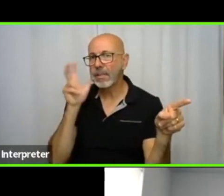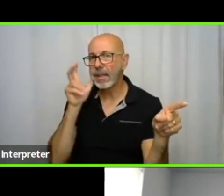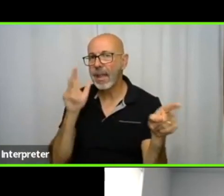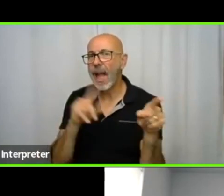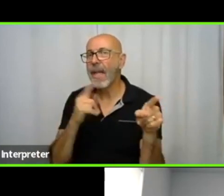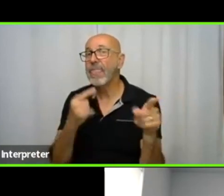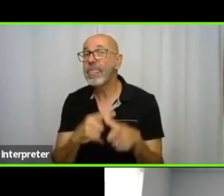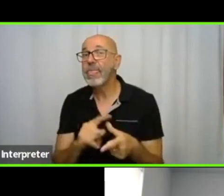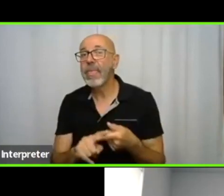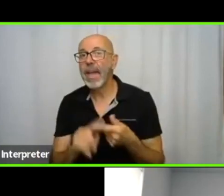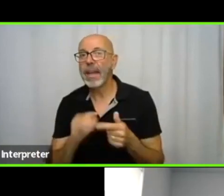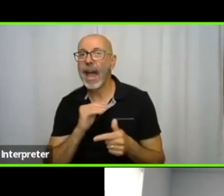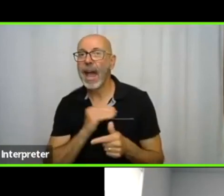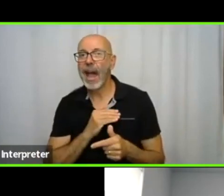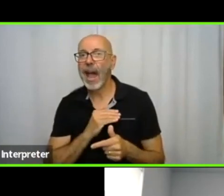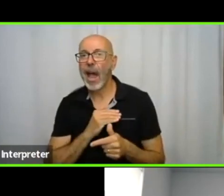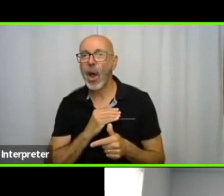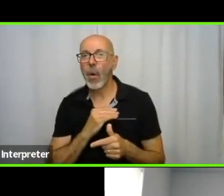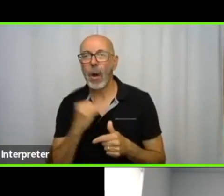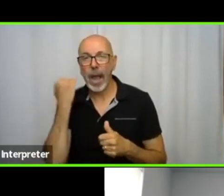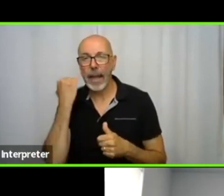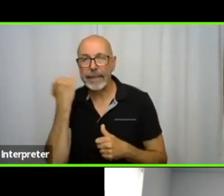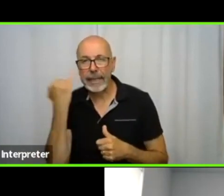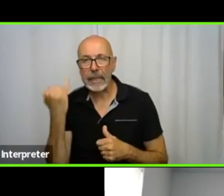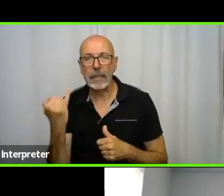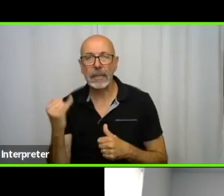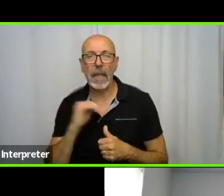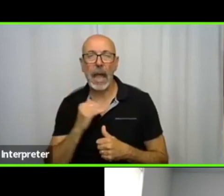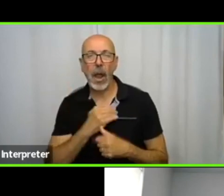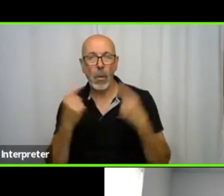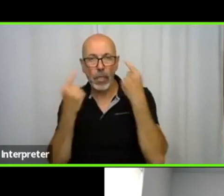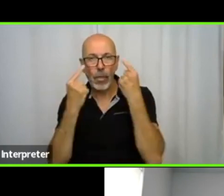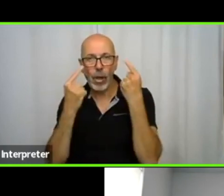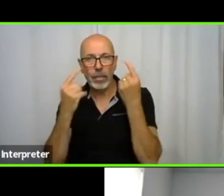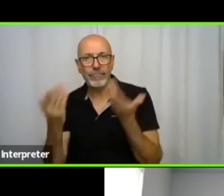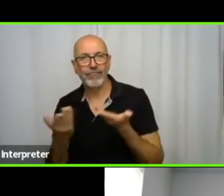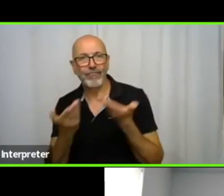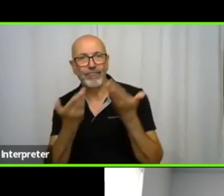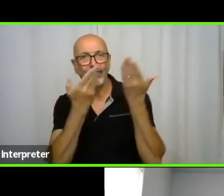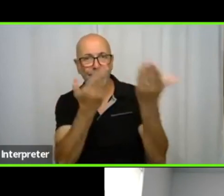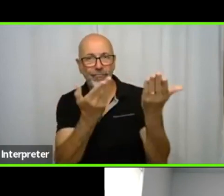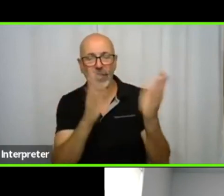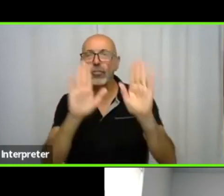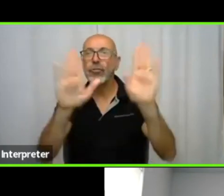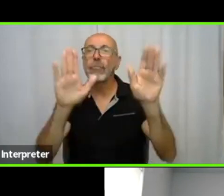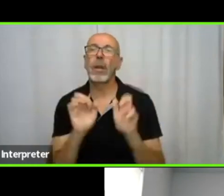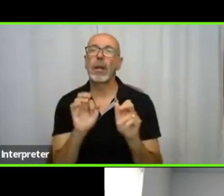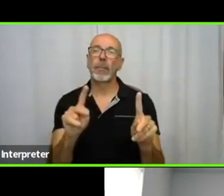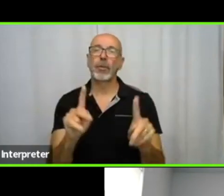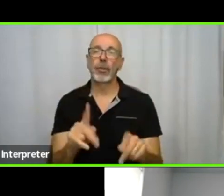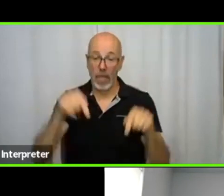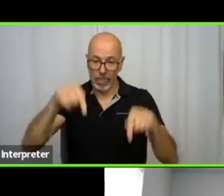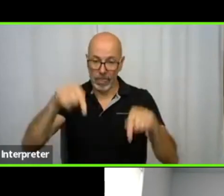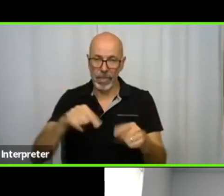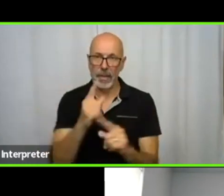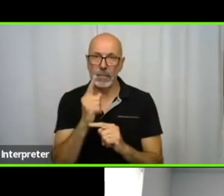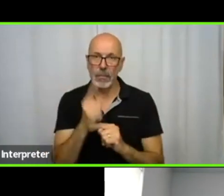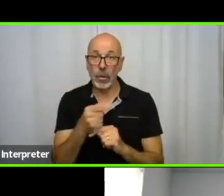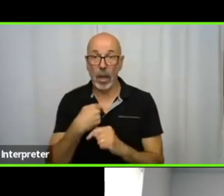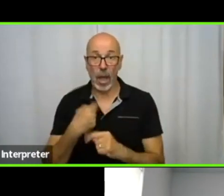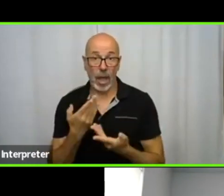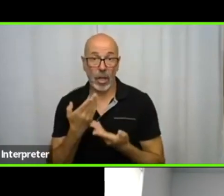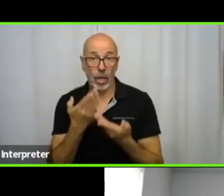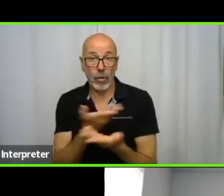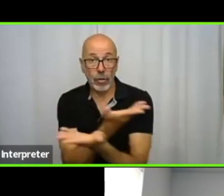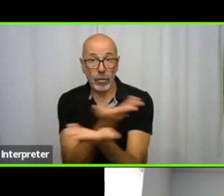our voices. So this is an opportunity. This is a moment. I just encourage you all